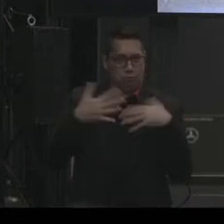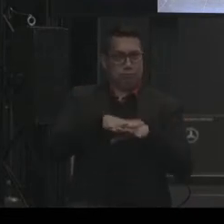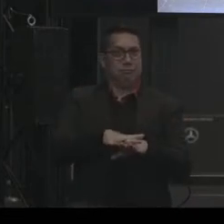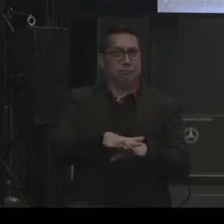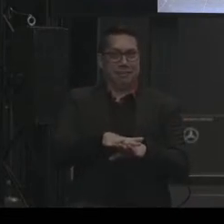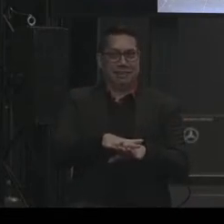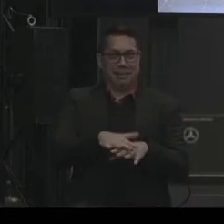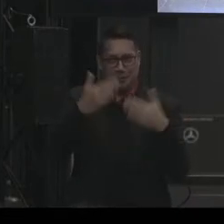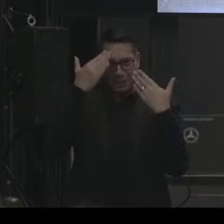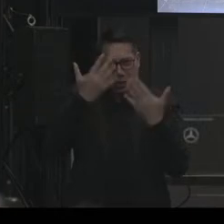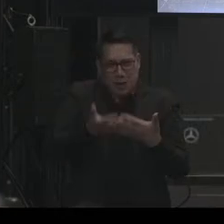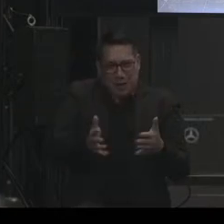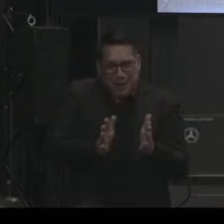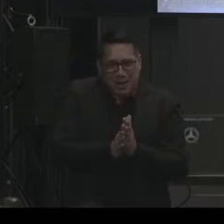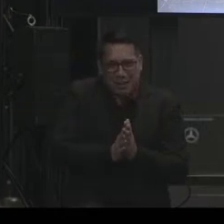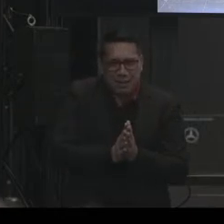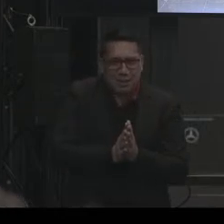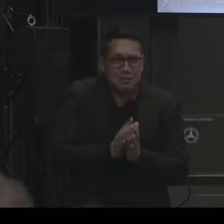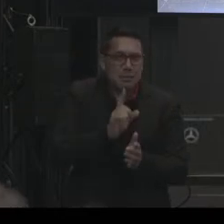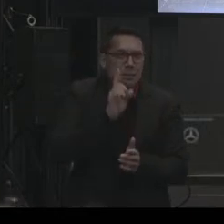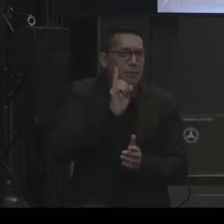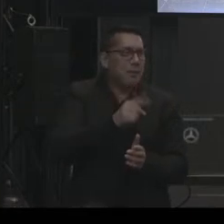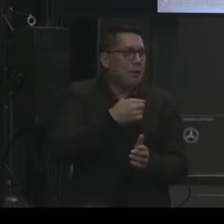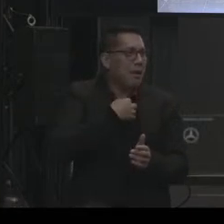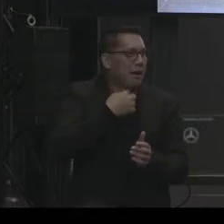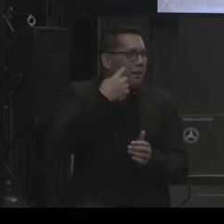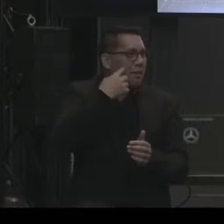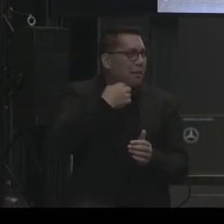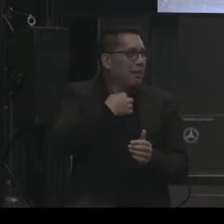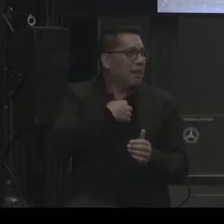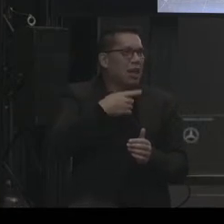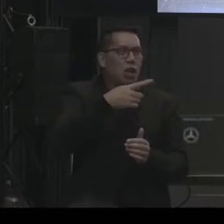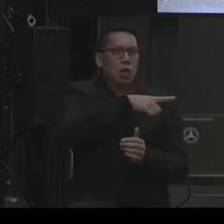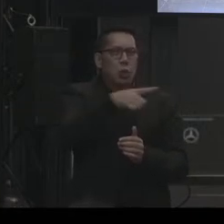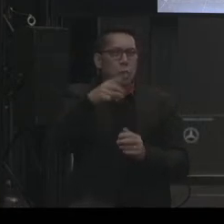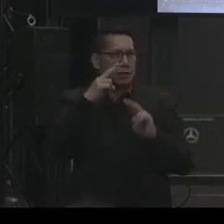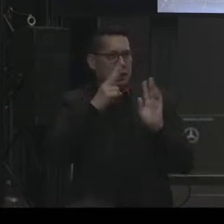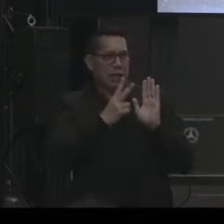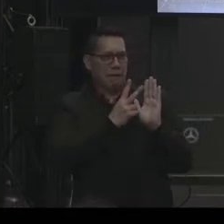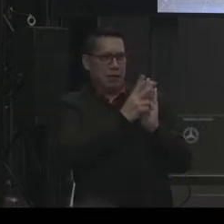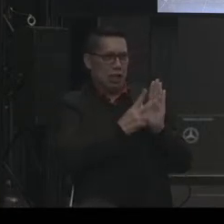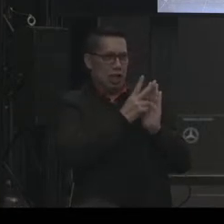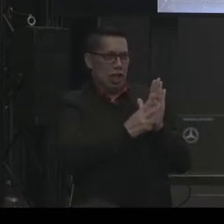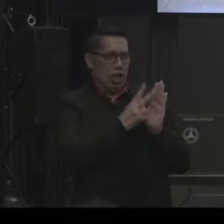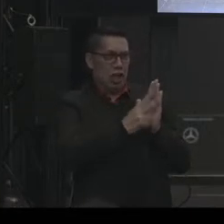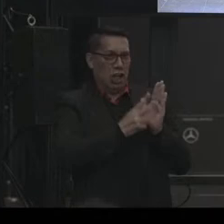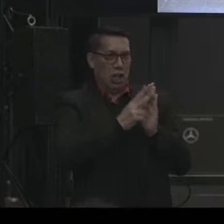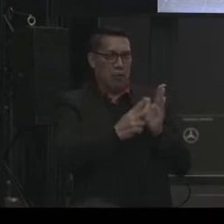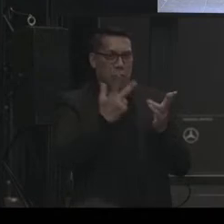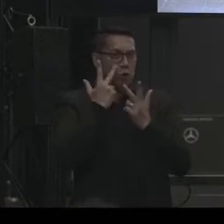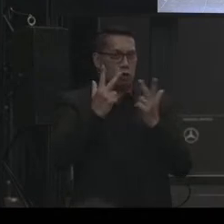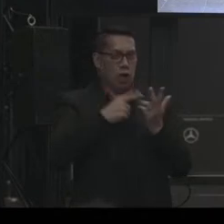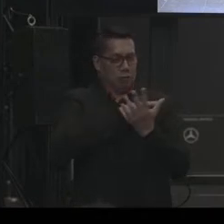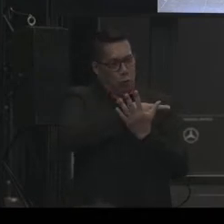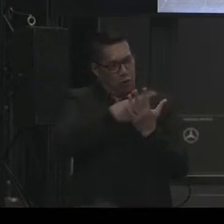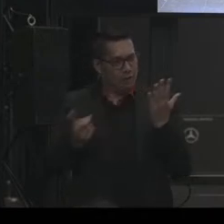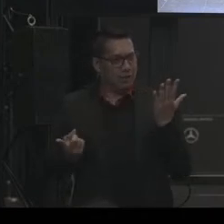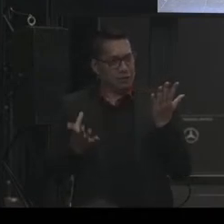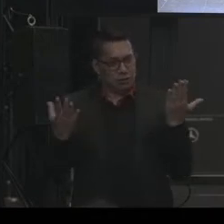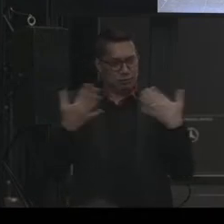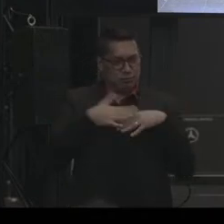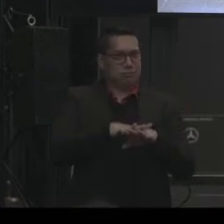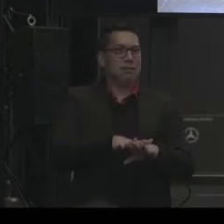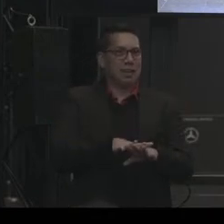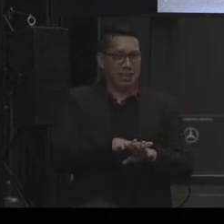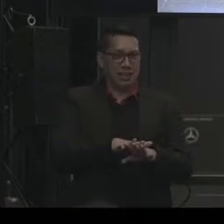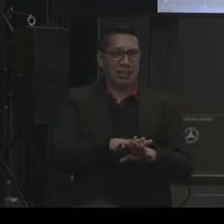I didn't really know how to do that. But I think that what you guys see in the videos is a pretty good representation of all of it together, and